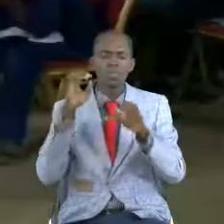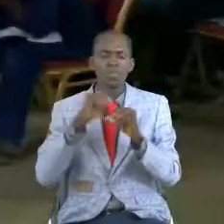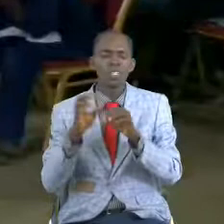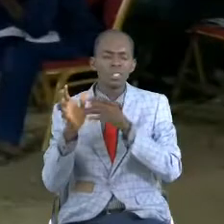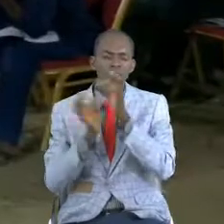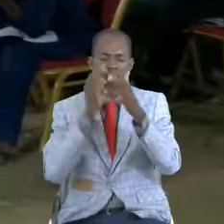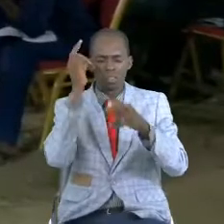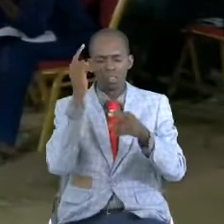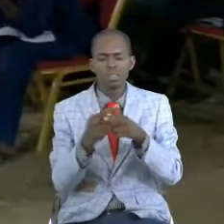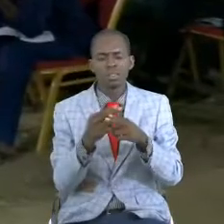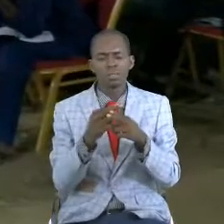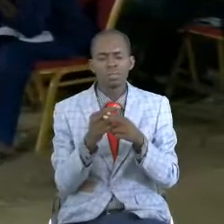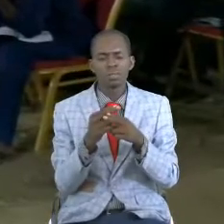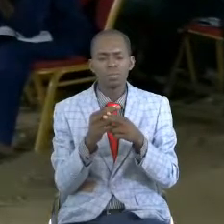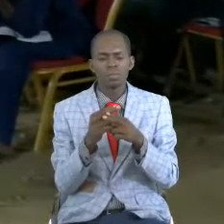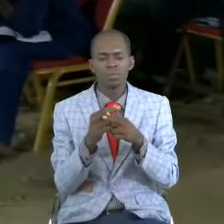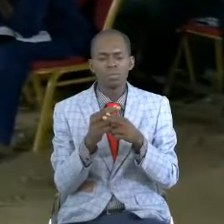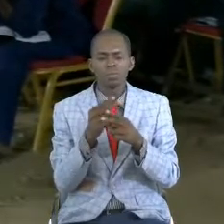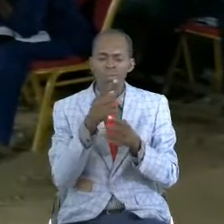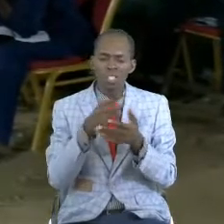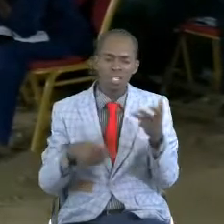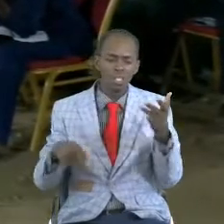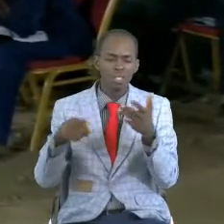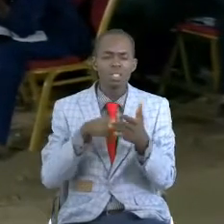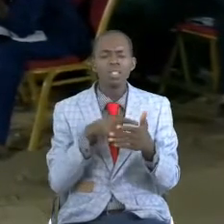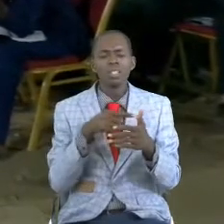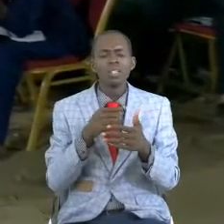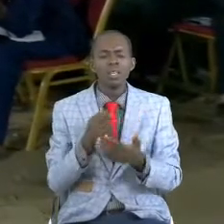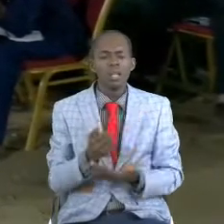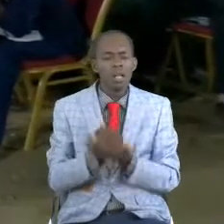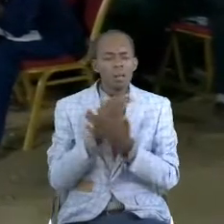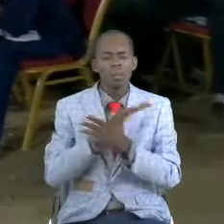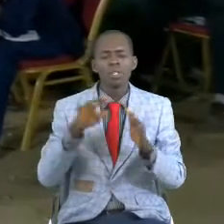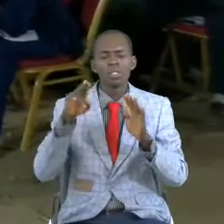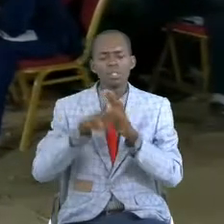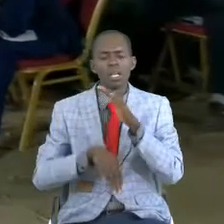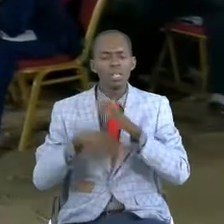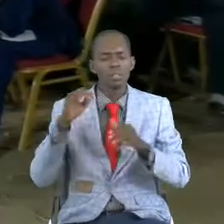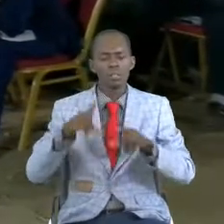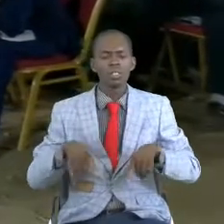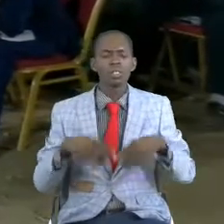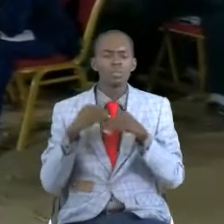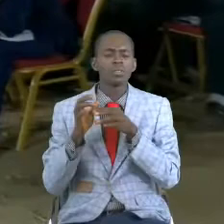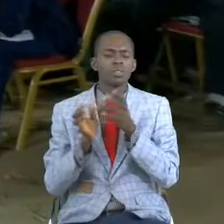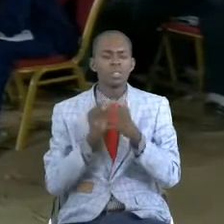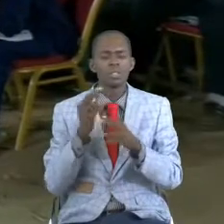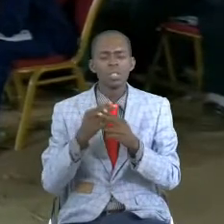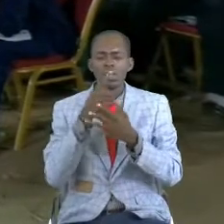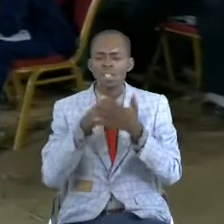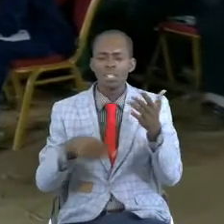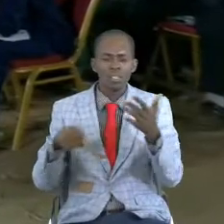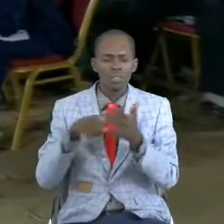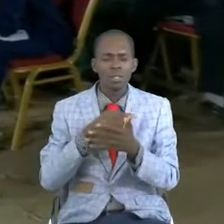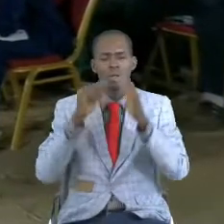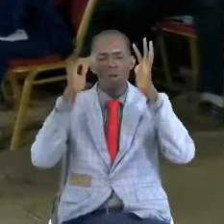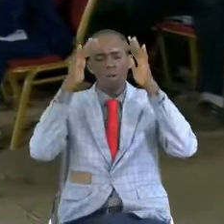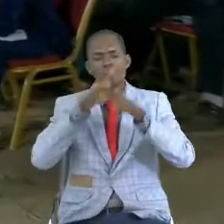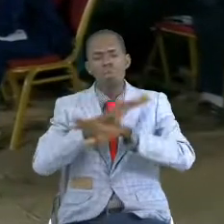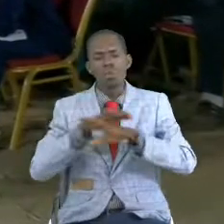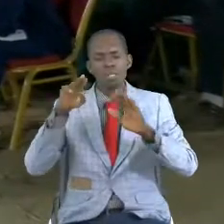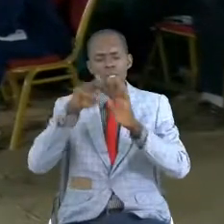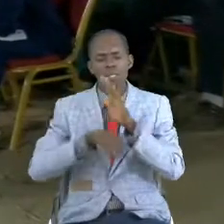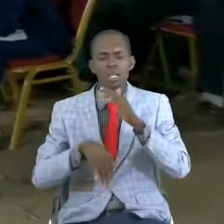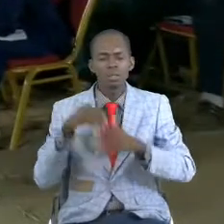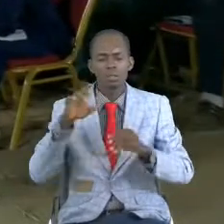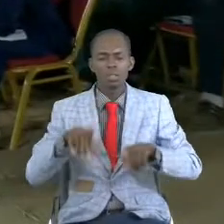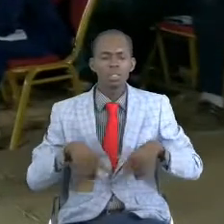Jesus' name. Cancel helplessness away from their lives. Cancel hopelessness away from their